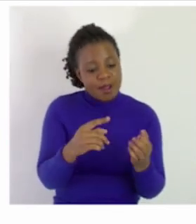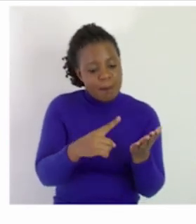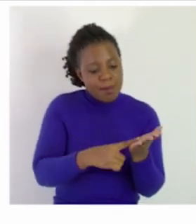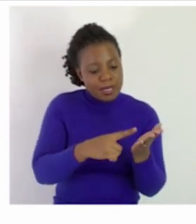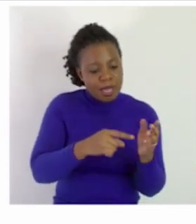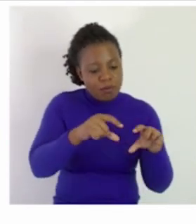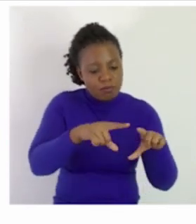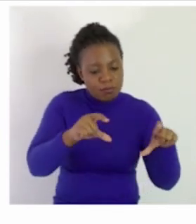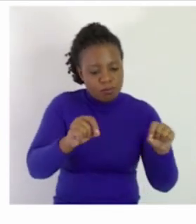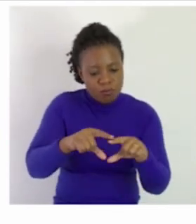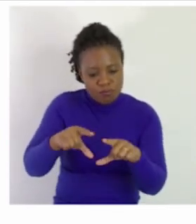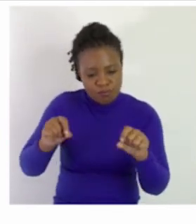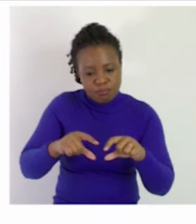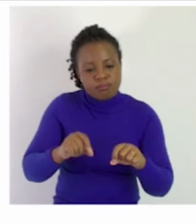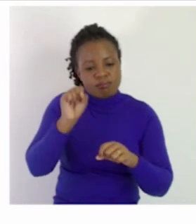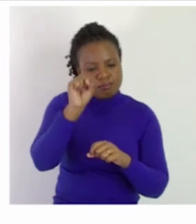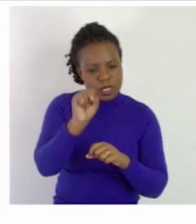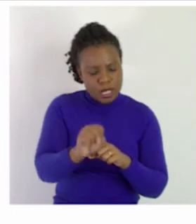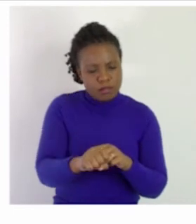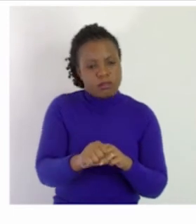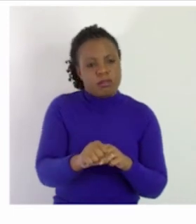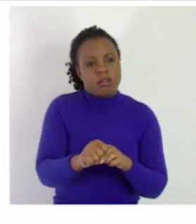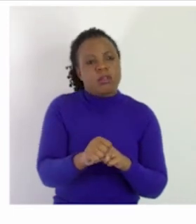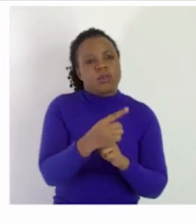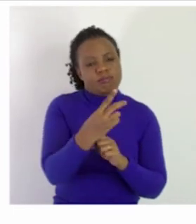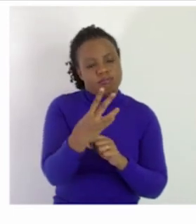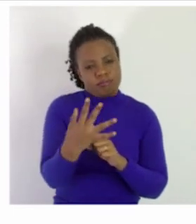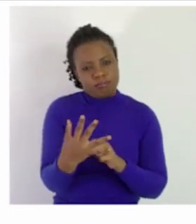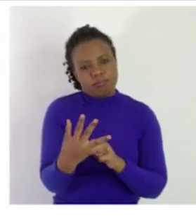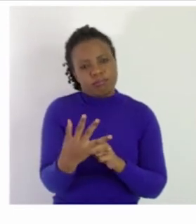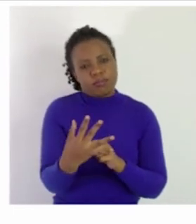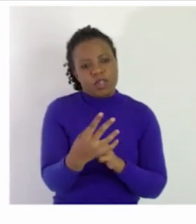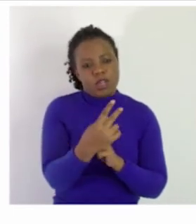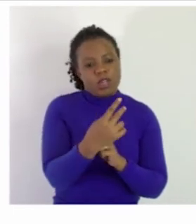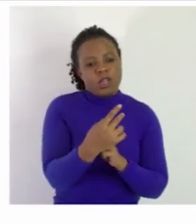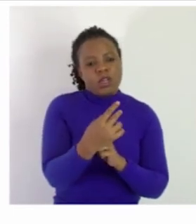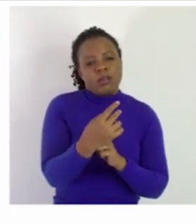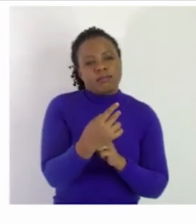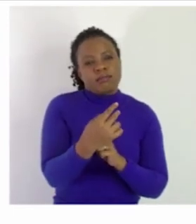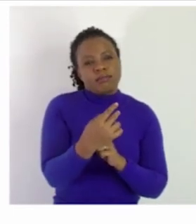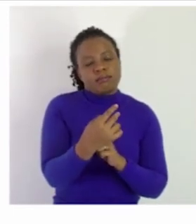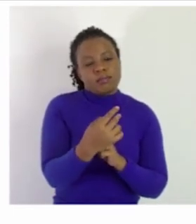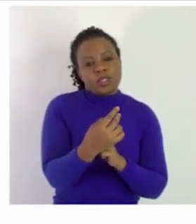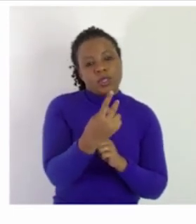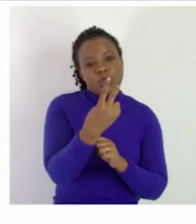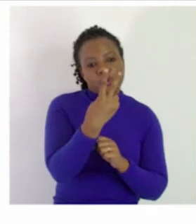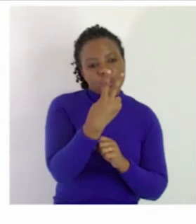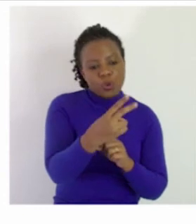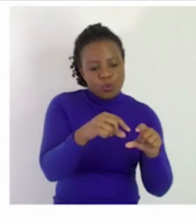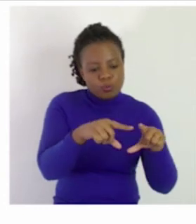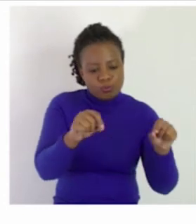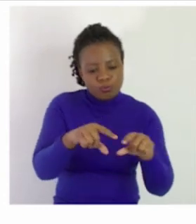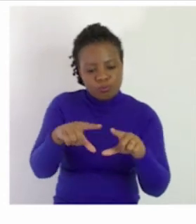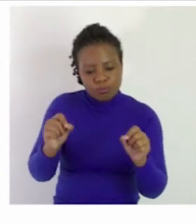are counting it in terms of its containers. 2 packets of butter, 3